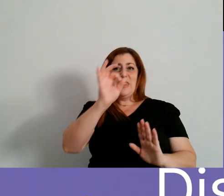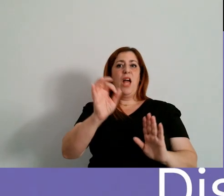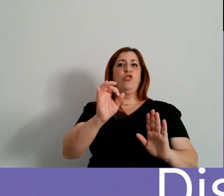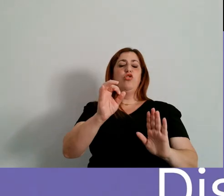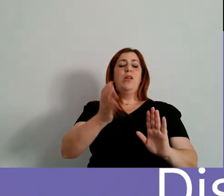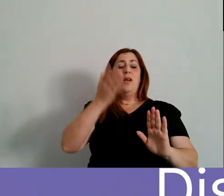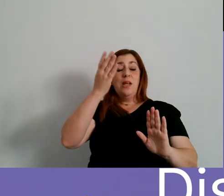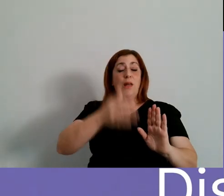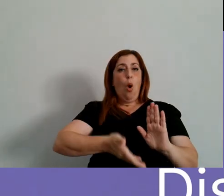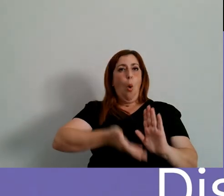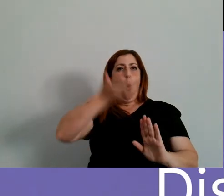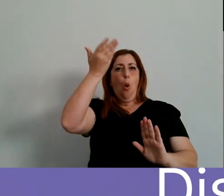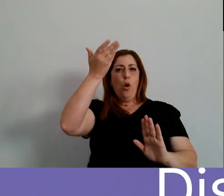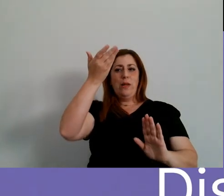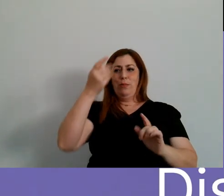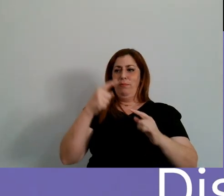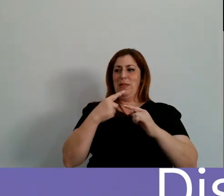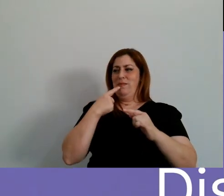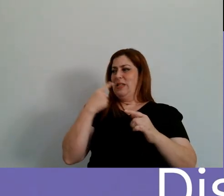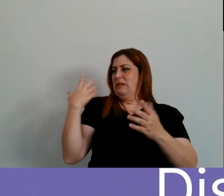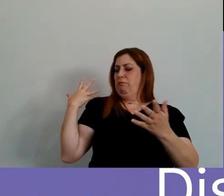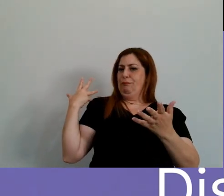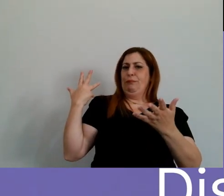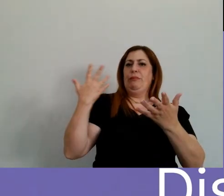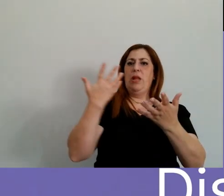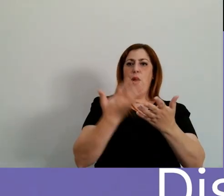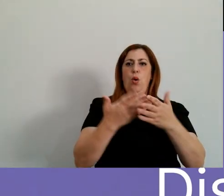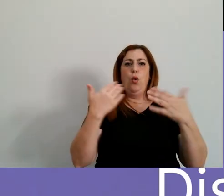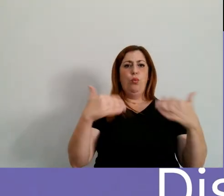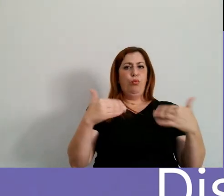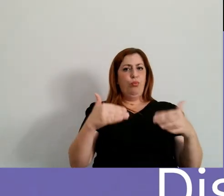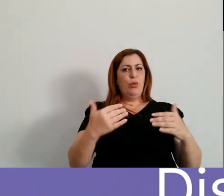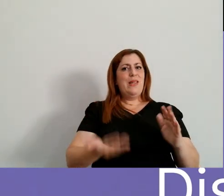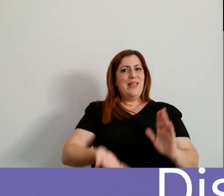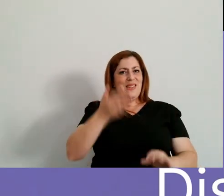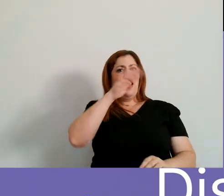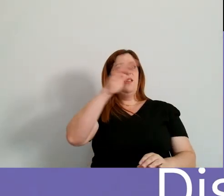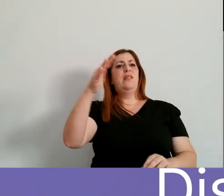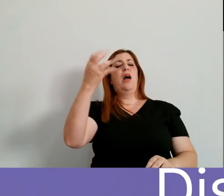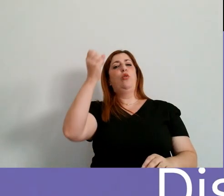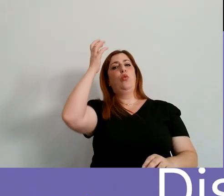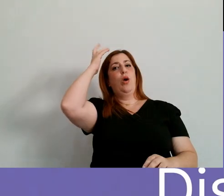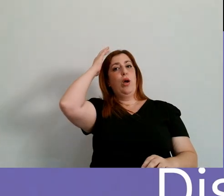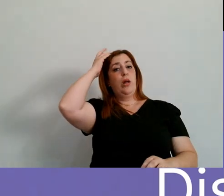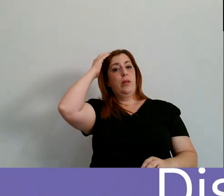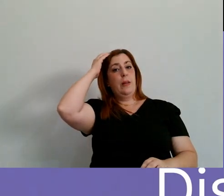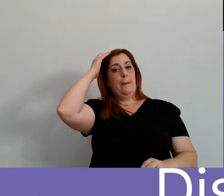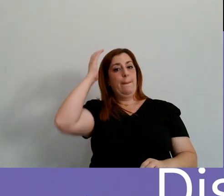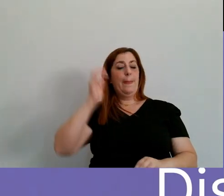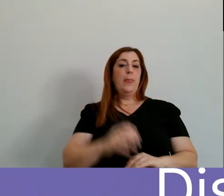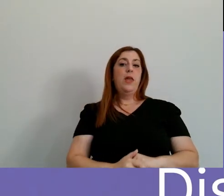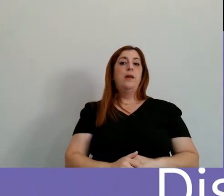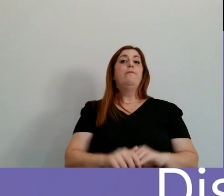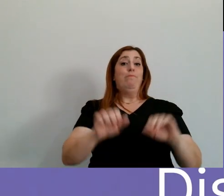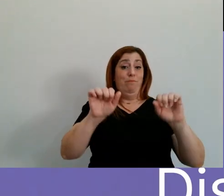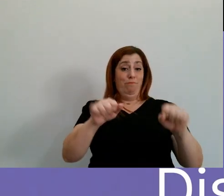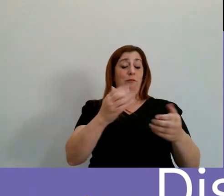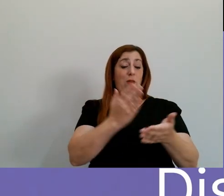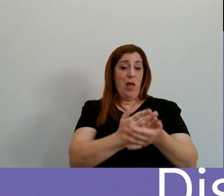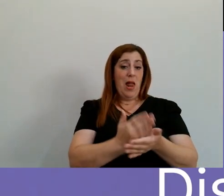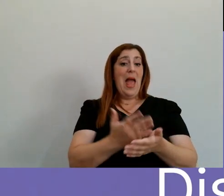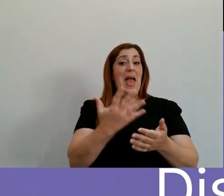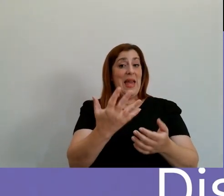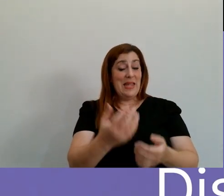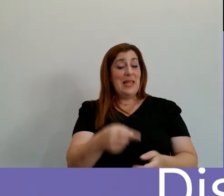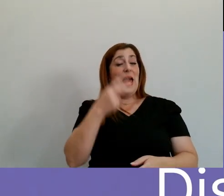I don't know of, but what I can say is that yes, there is a rise in autism diagnoses. That does not